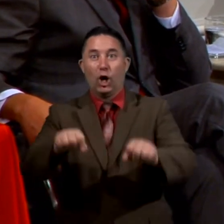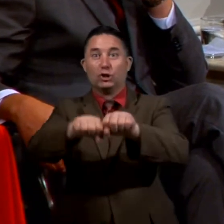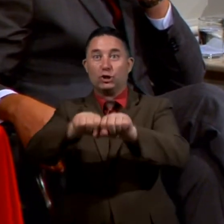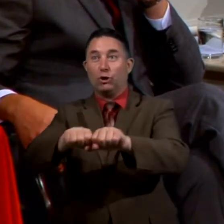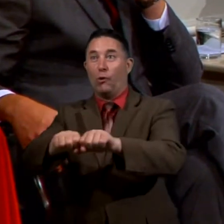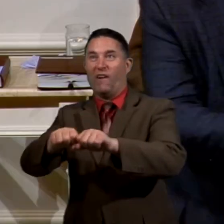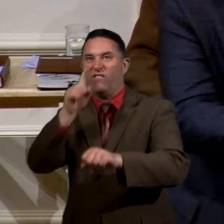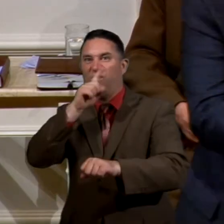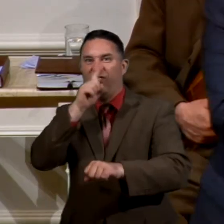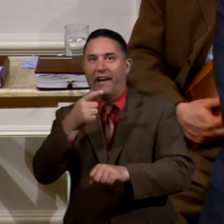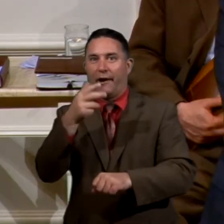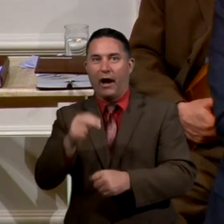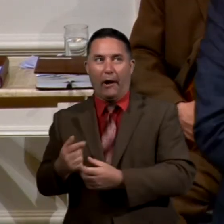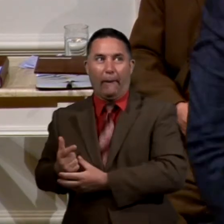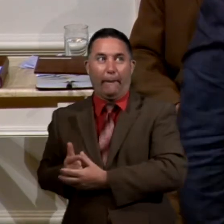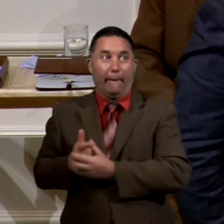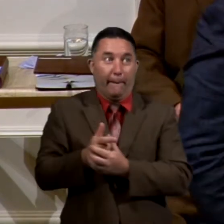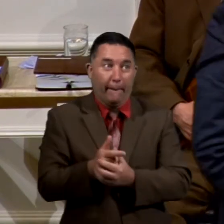know,